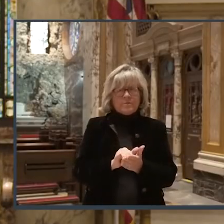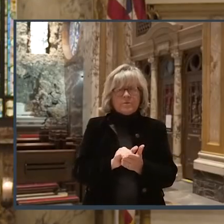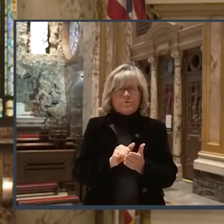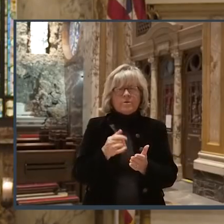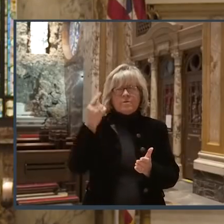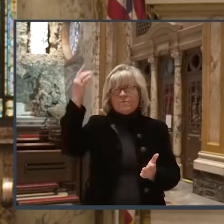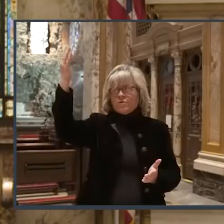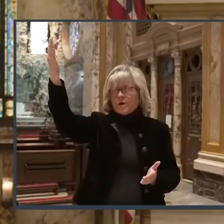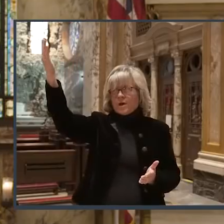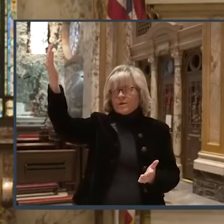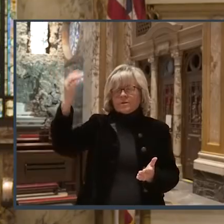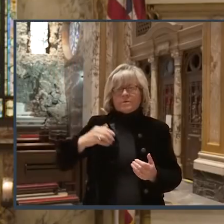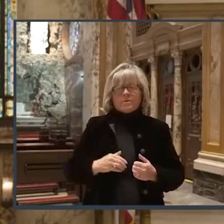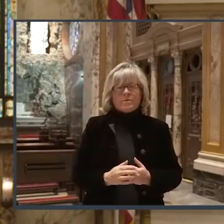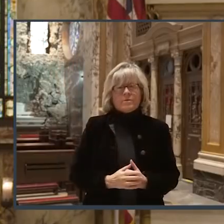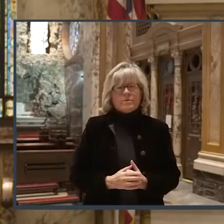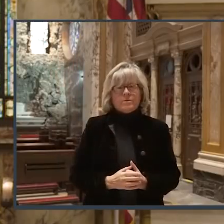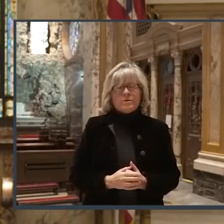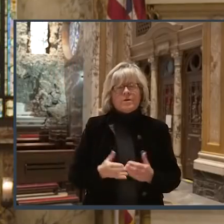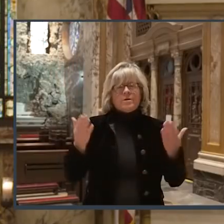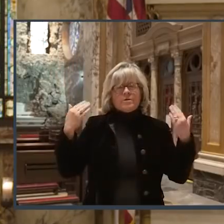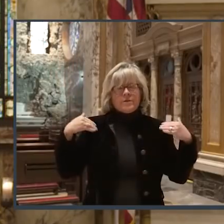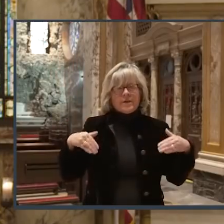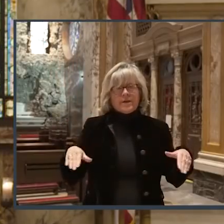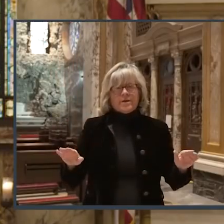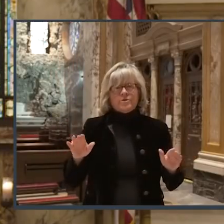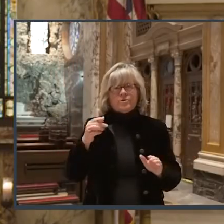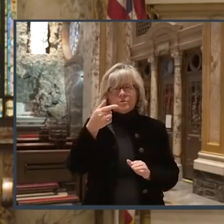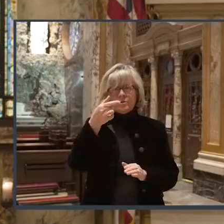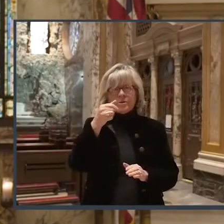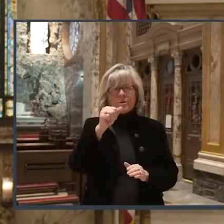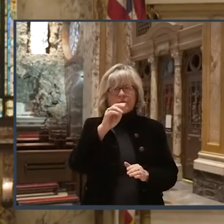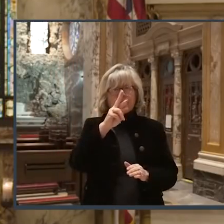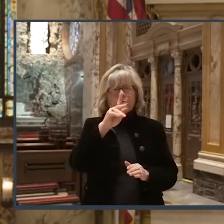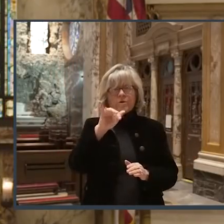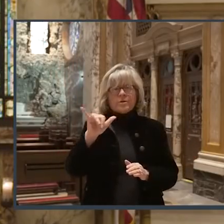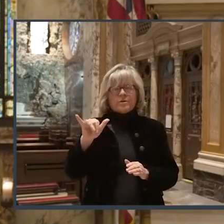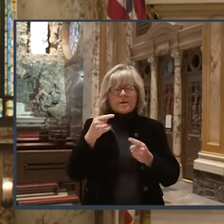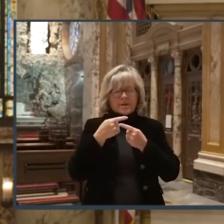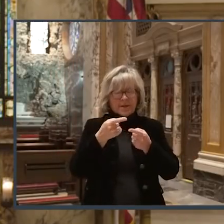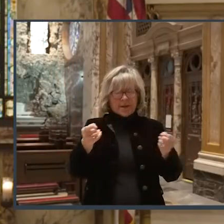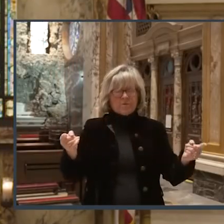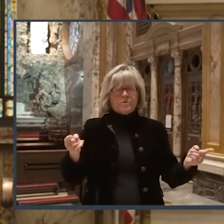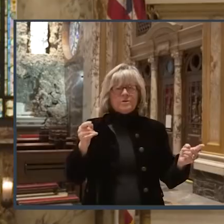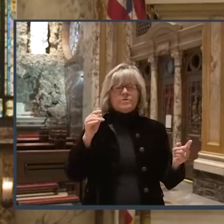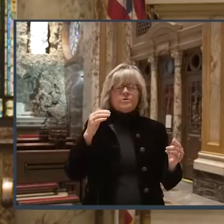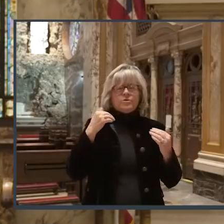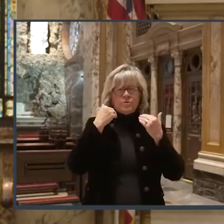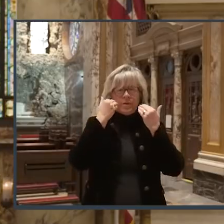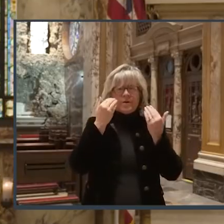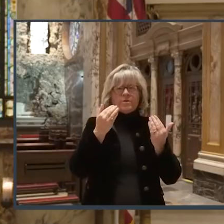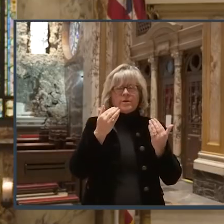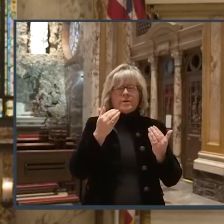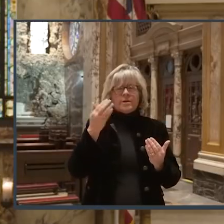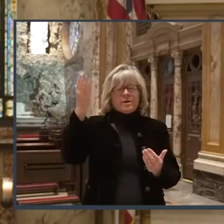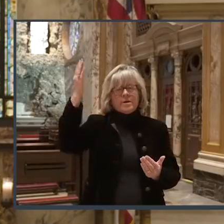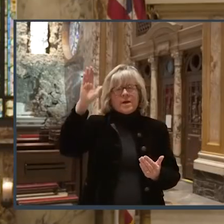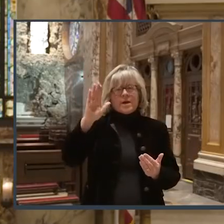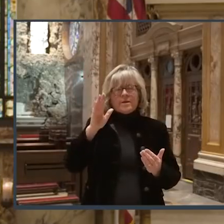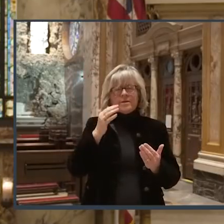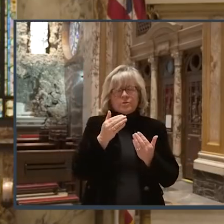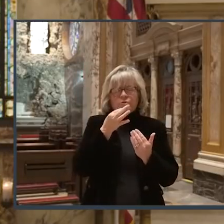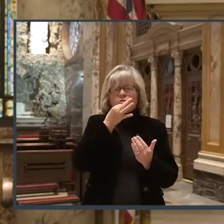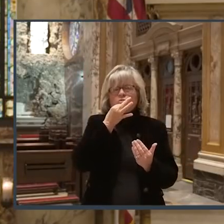for God." The angel Gabriel announces to Mary that God is about to do the